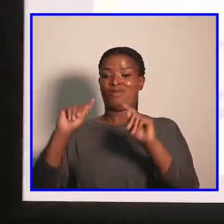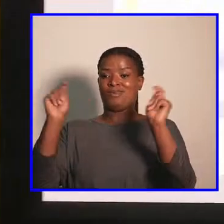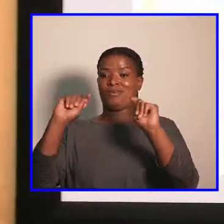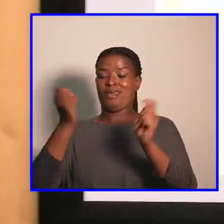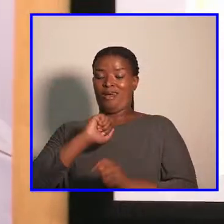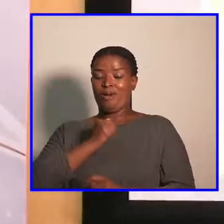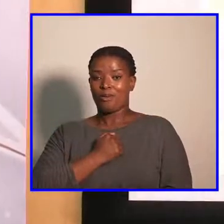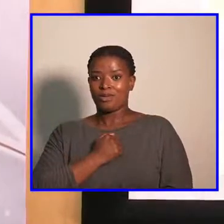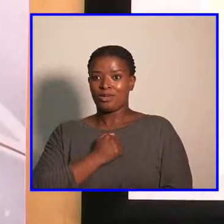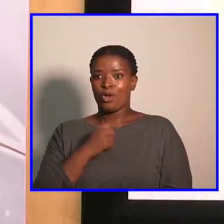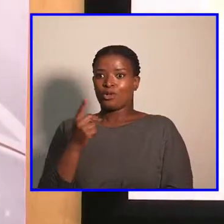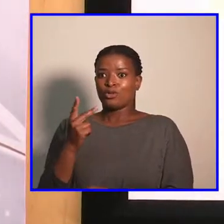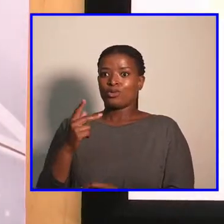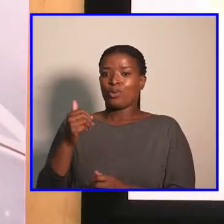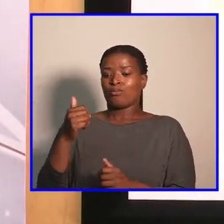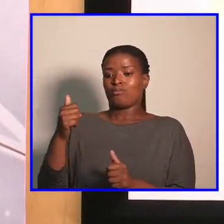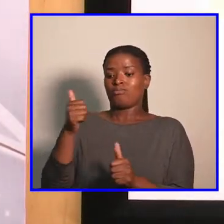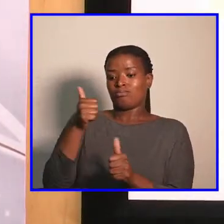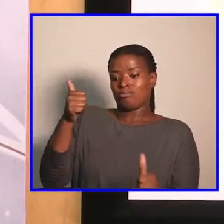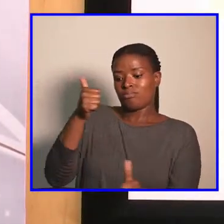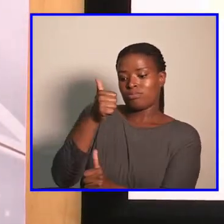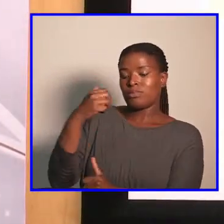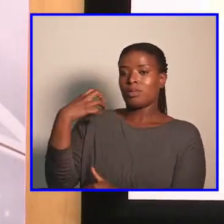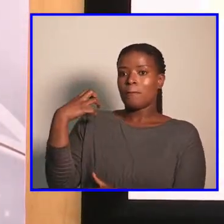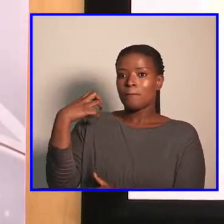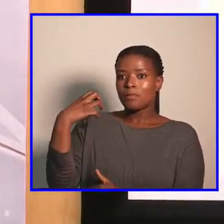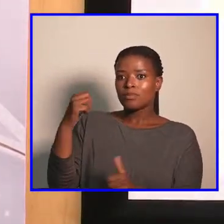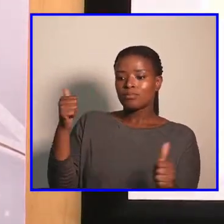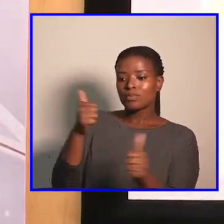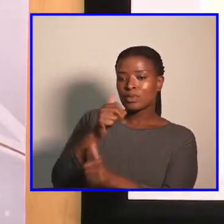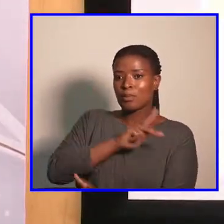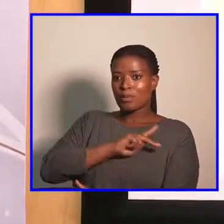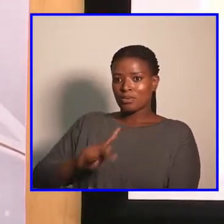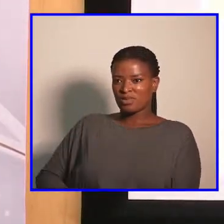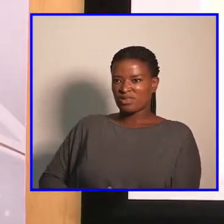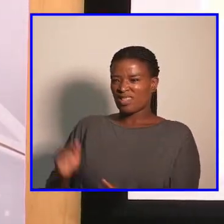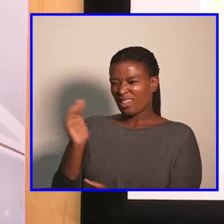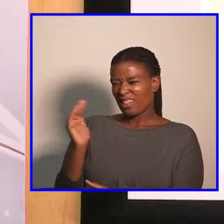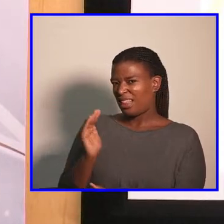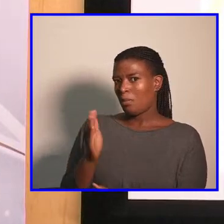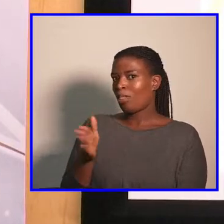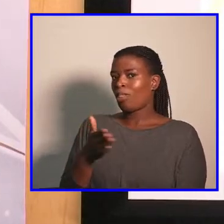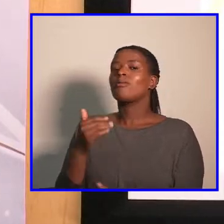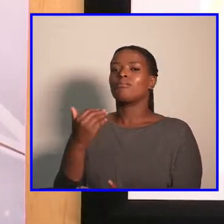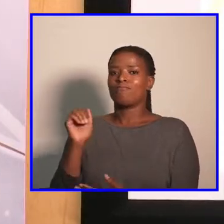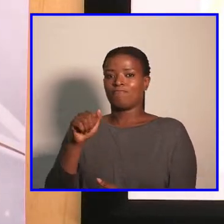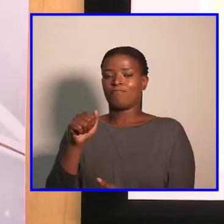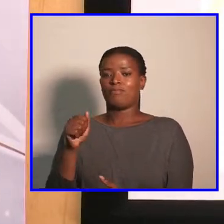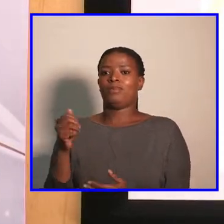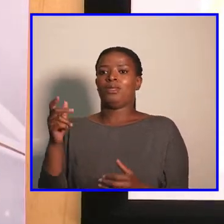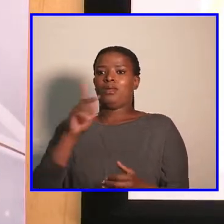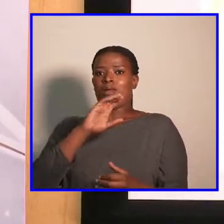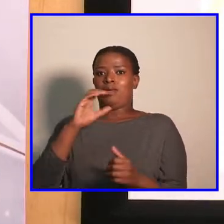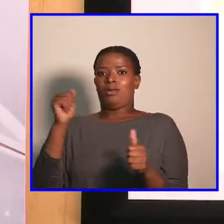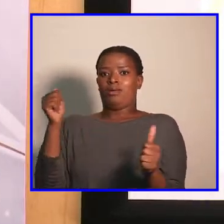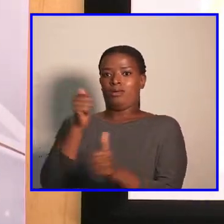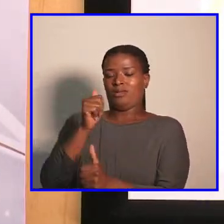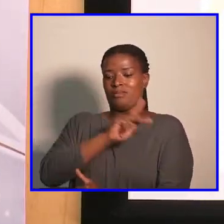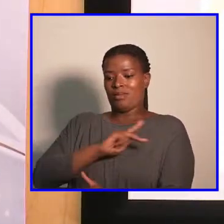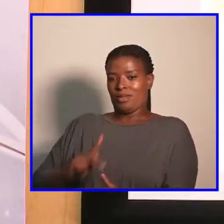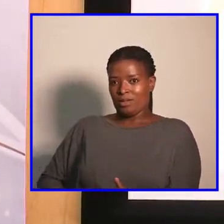Mr. Deputy Minister. He's coming. Okay. And our